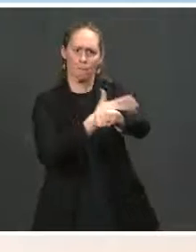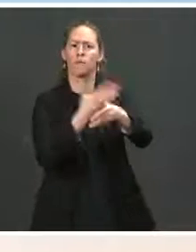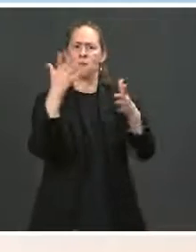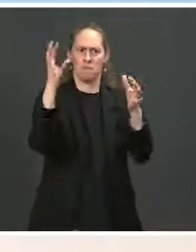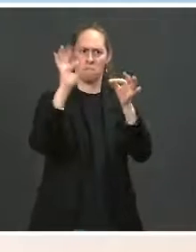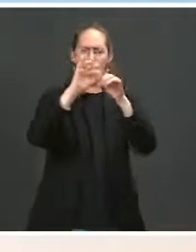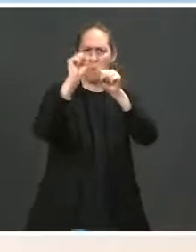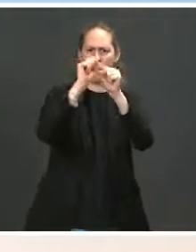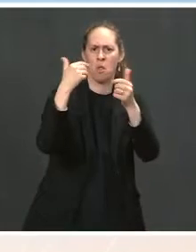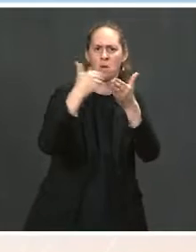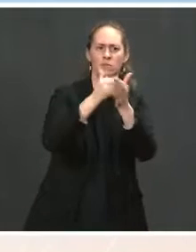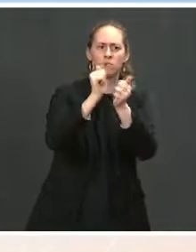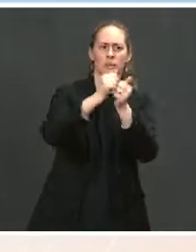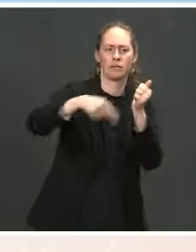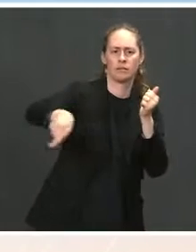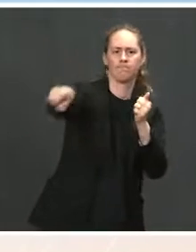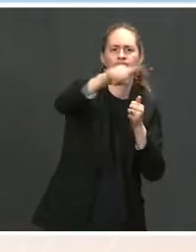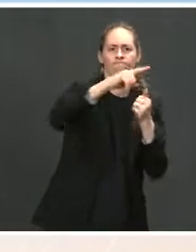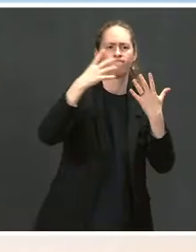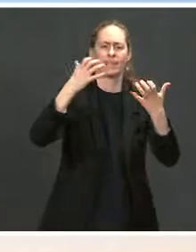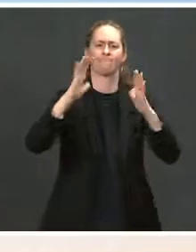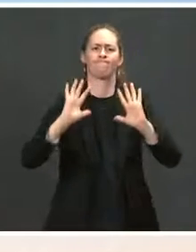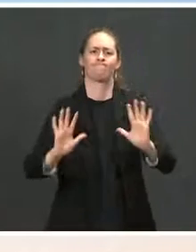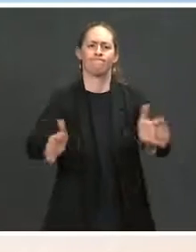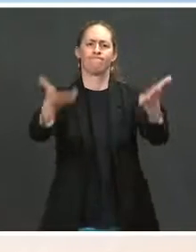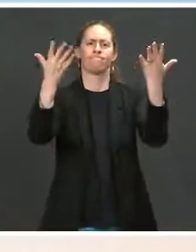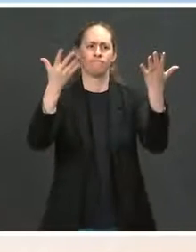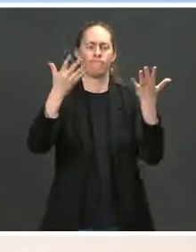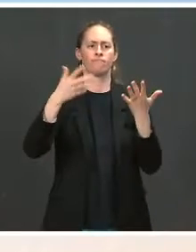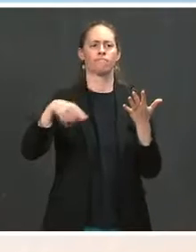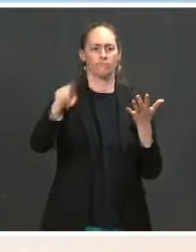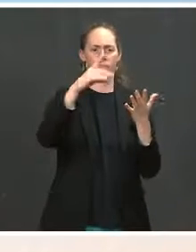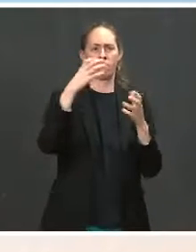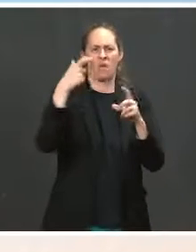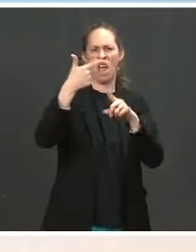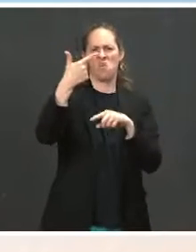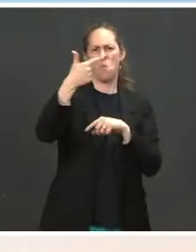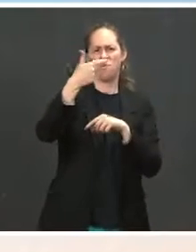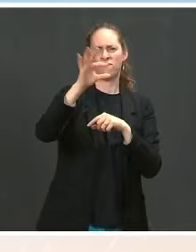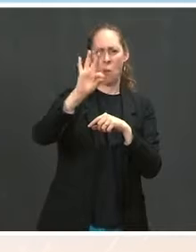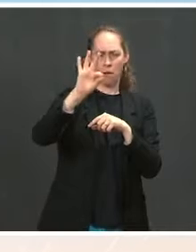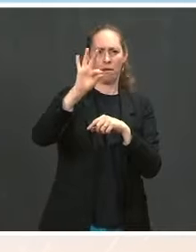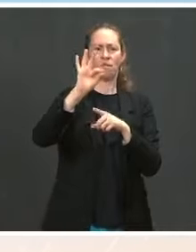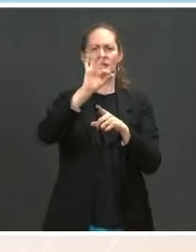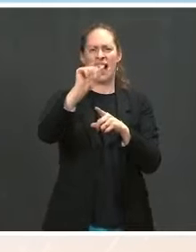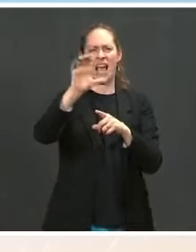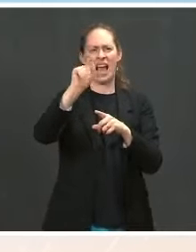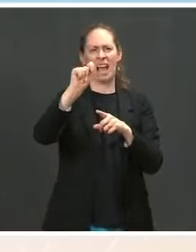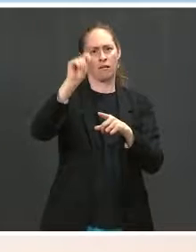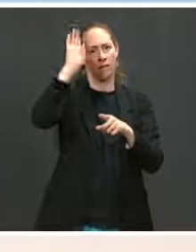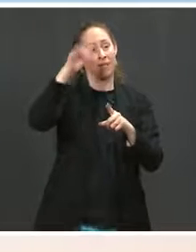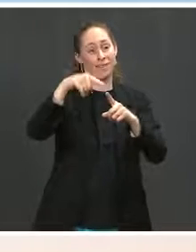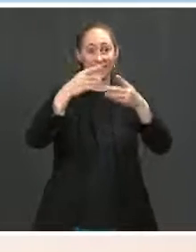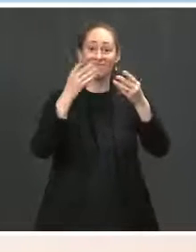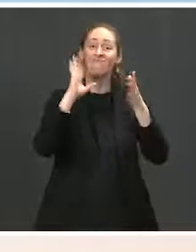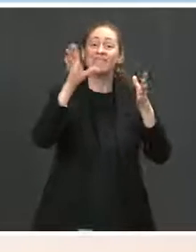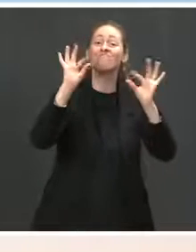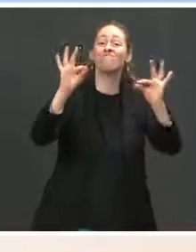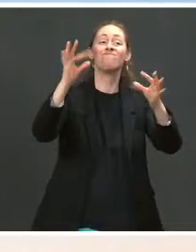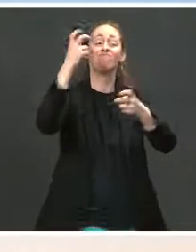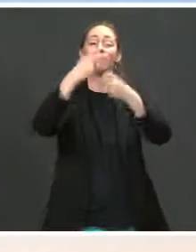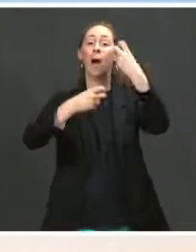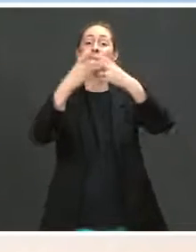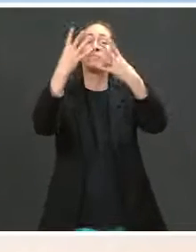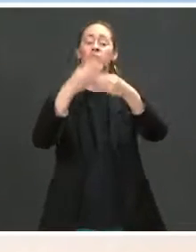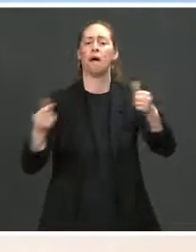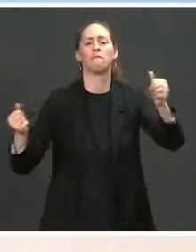on moving and pushing for the passage of the George Floyd Act. I know that does not solve all of the issues. We're not suggesting that. I would say this is an